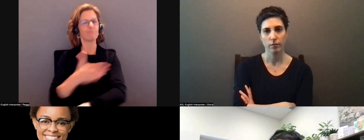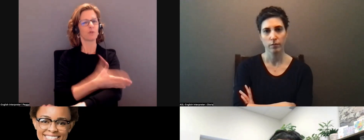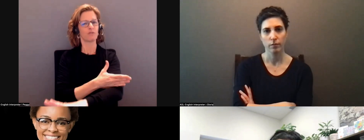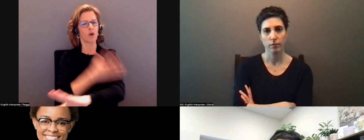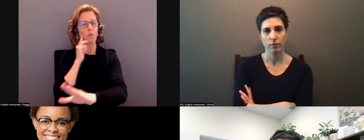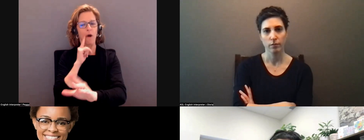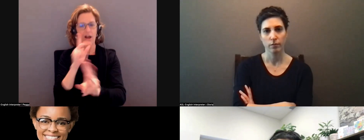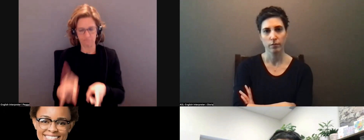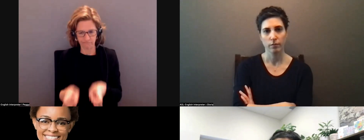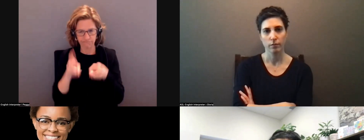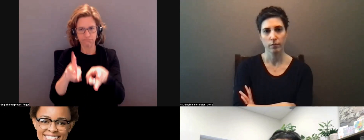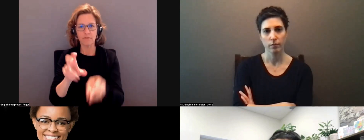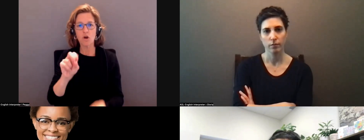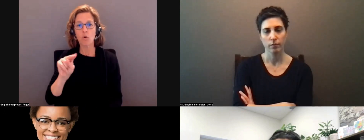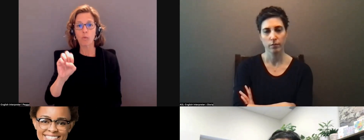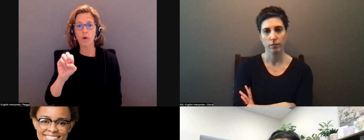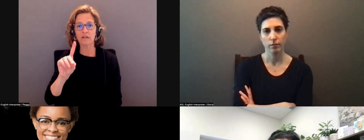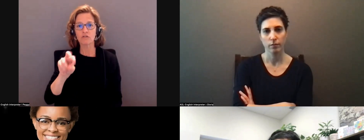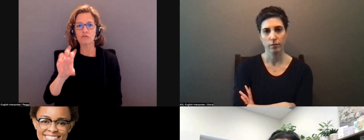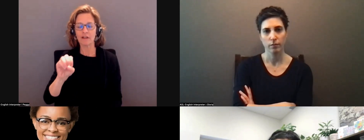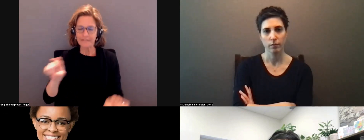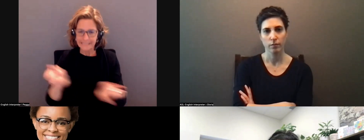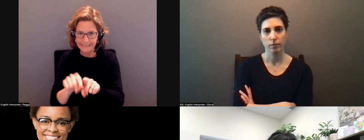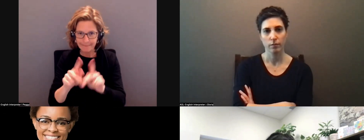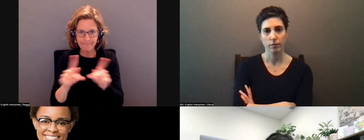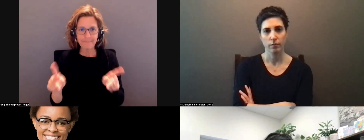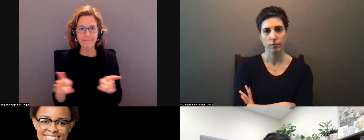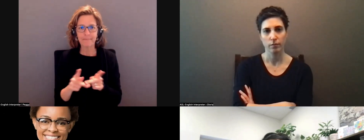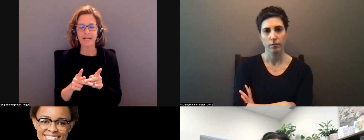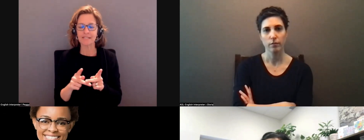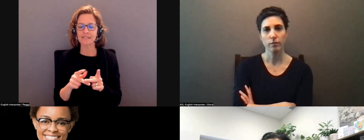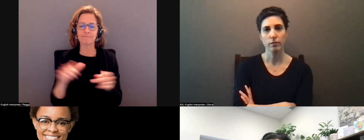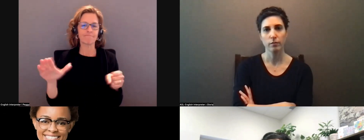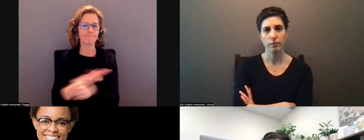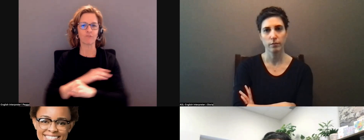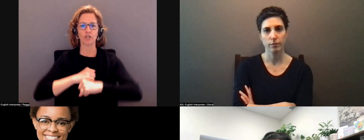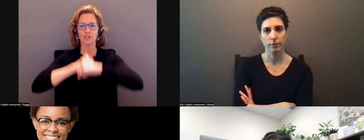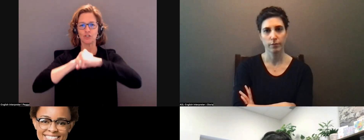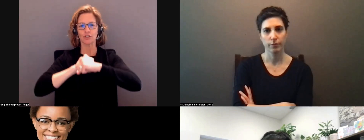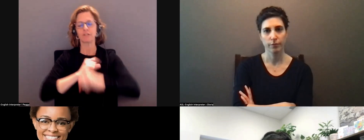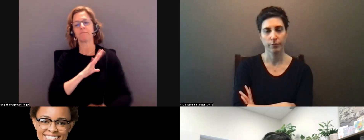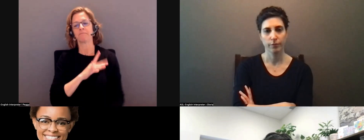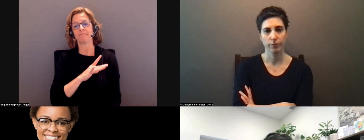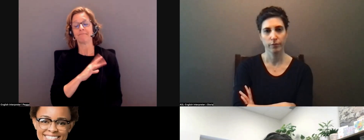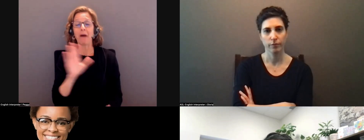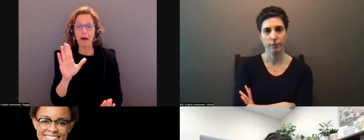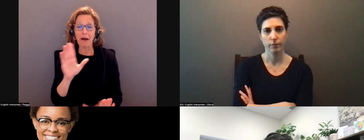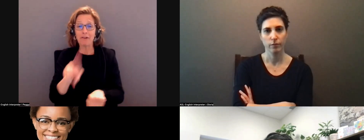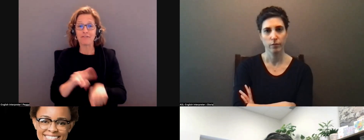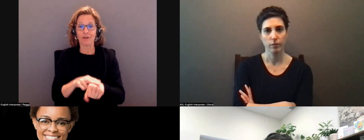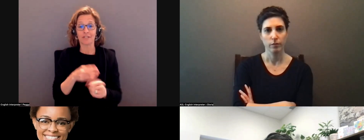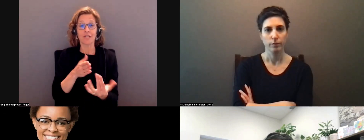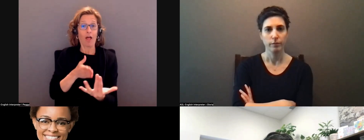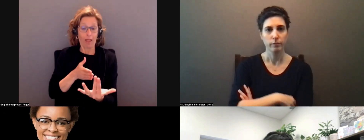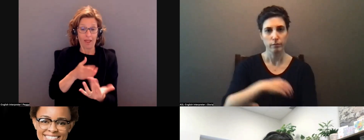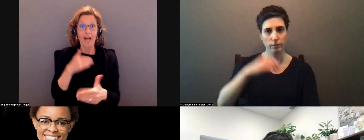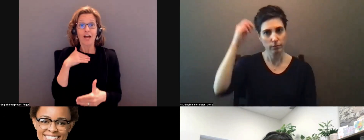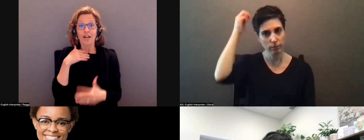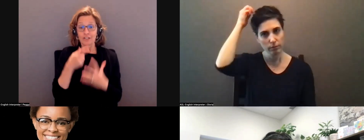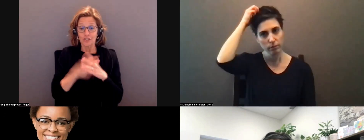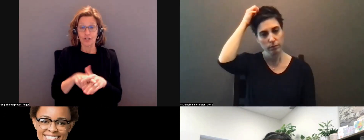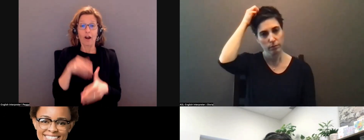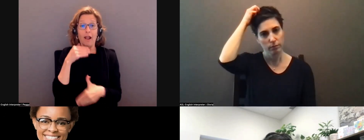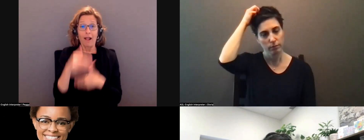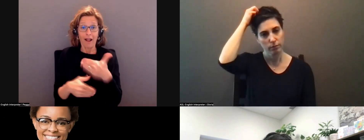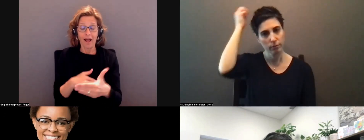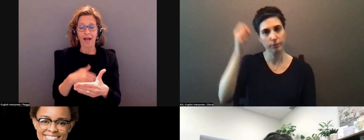on OneDrive and in a common place that was secure. So we had some initial shocks with the pandemic, but we overcame them,